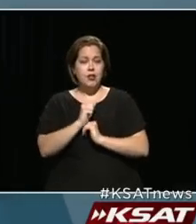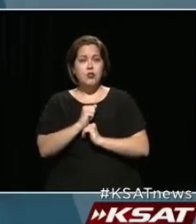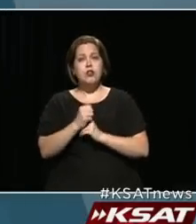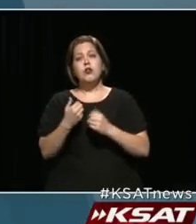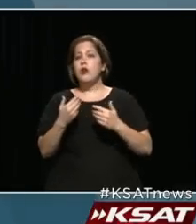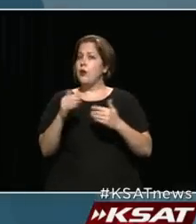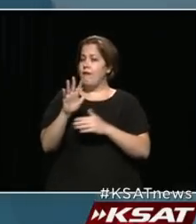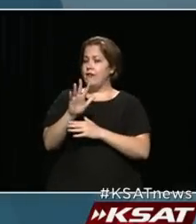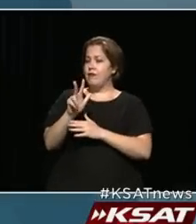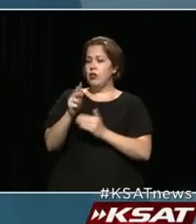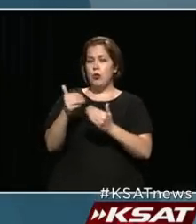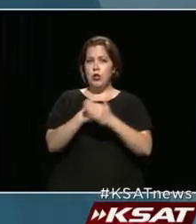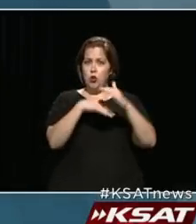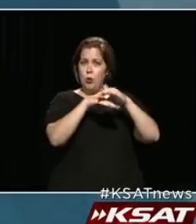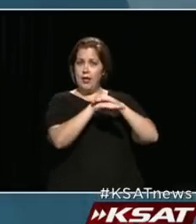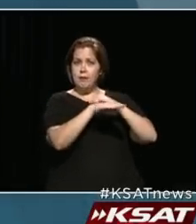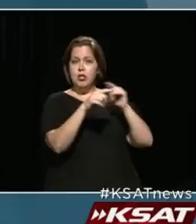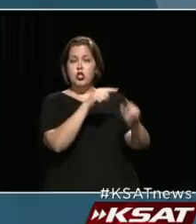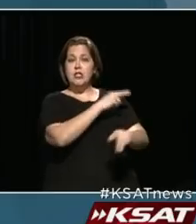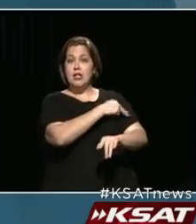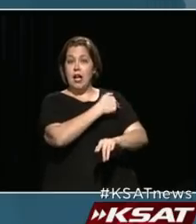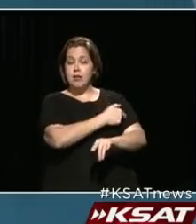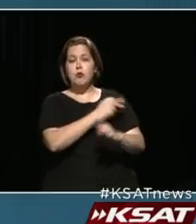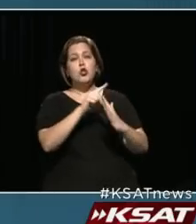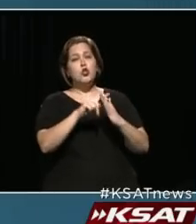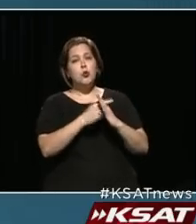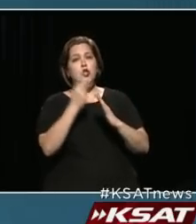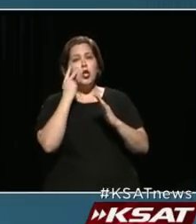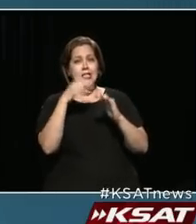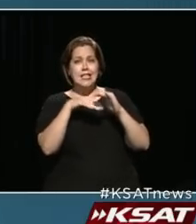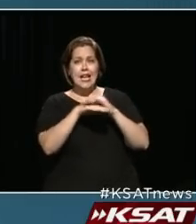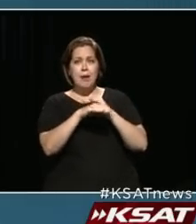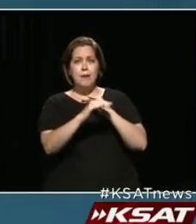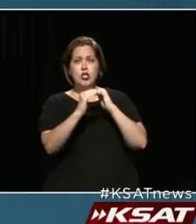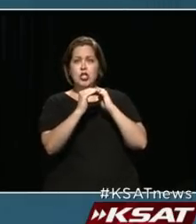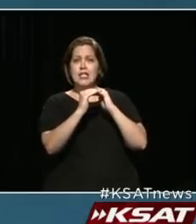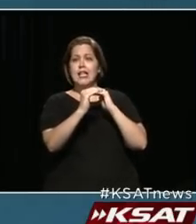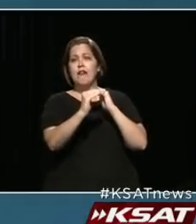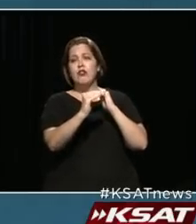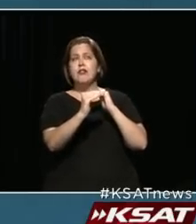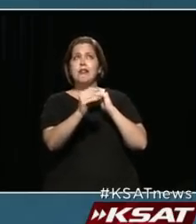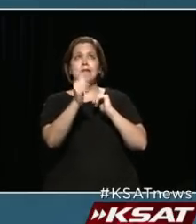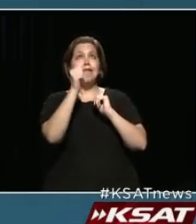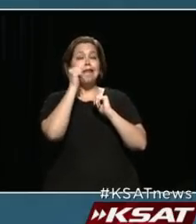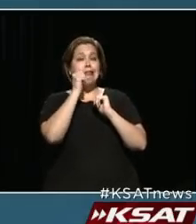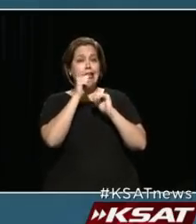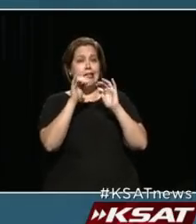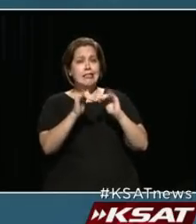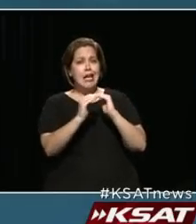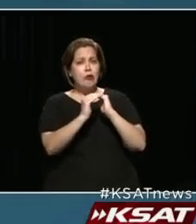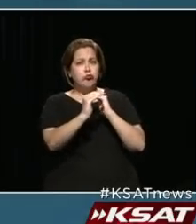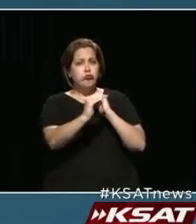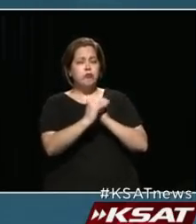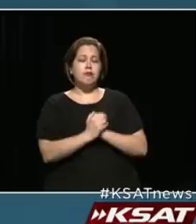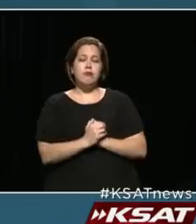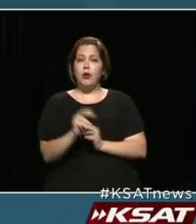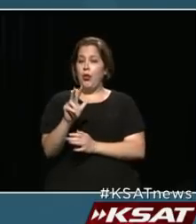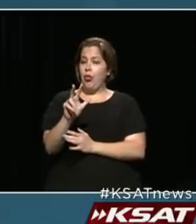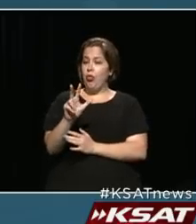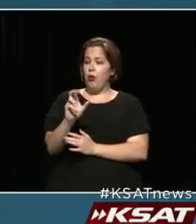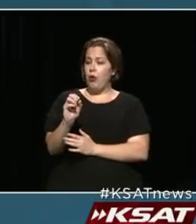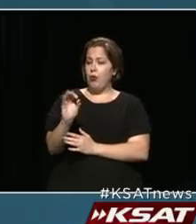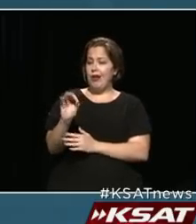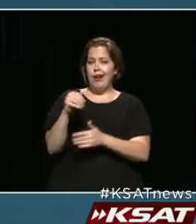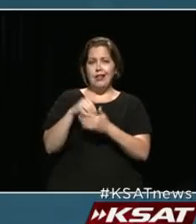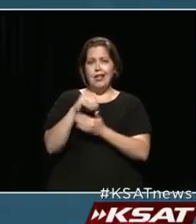had 53 new admissions to the hospital, so we're starting to see our admissions levels daily remain stable. 309